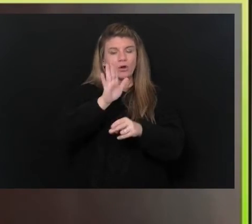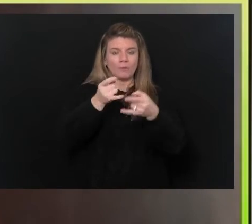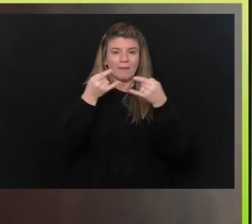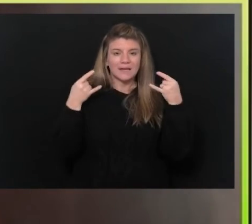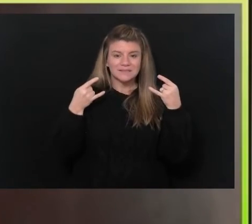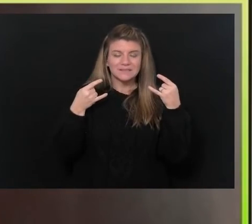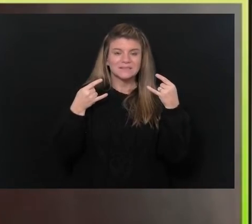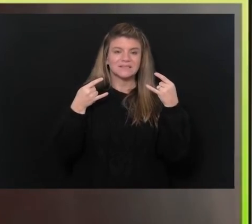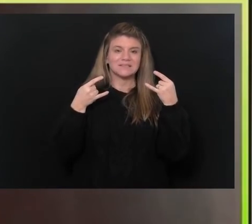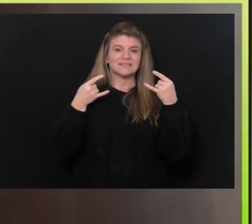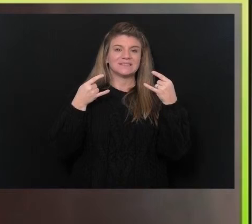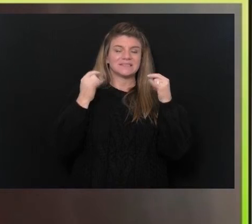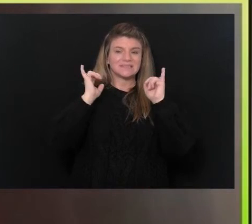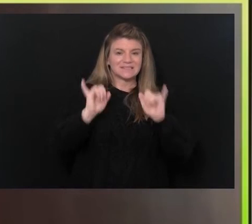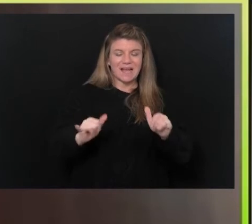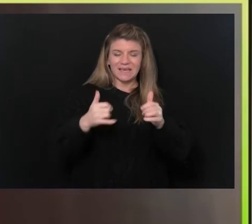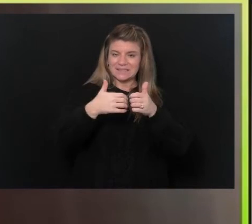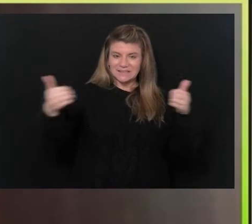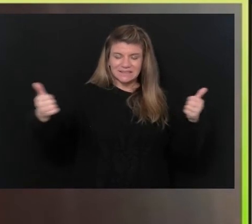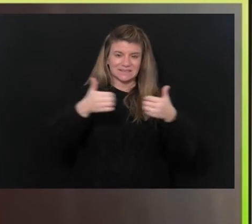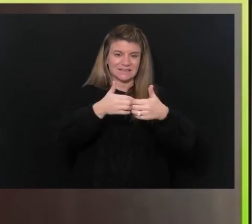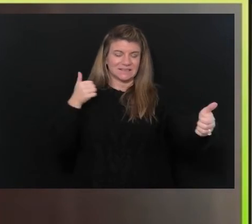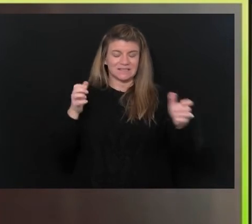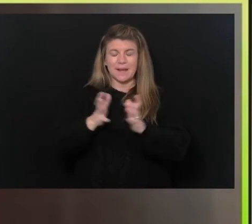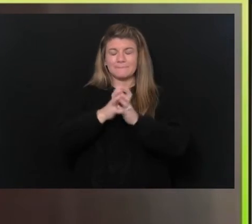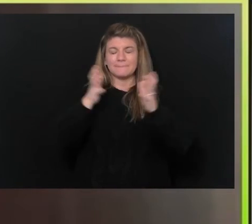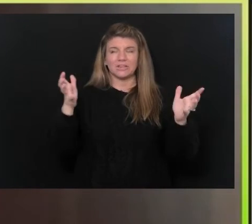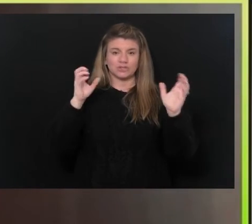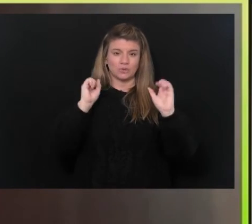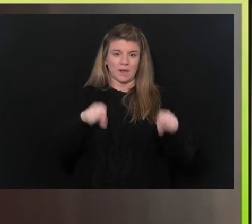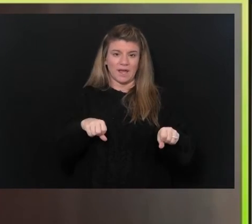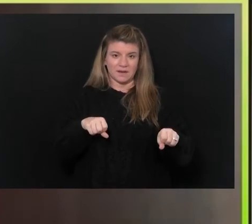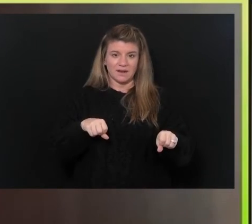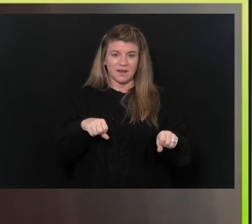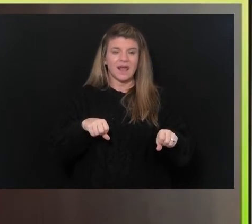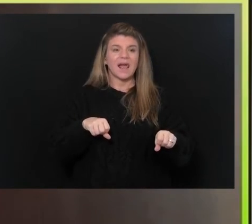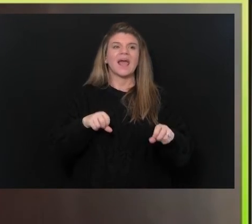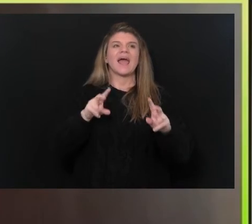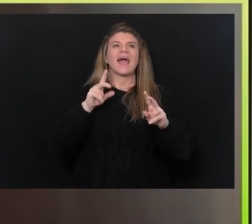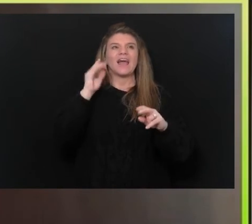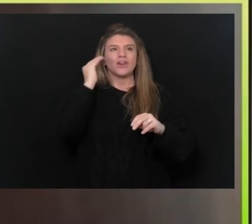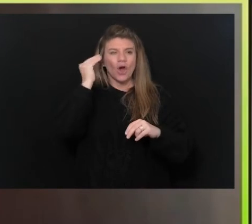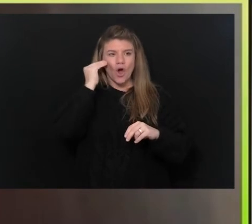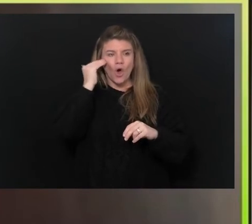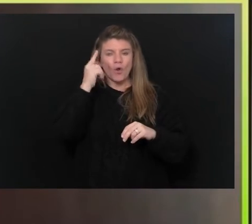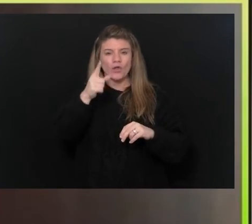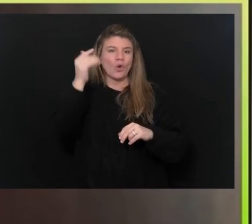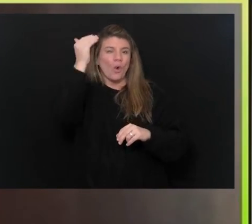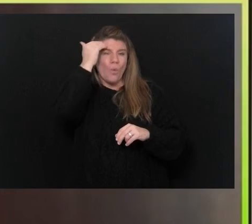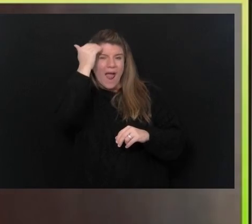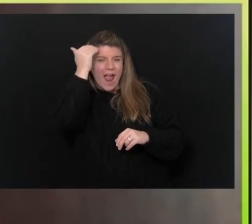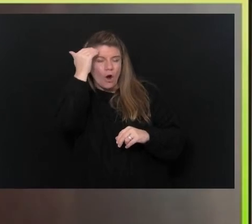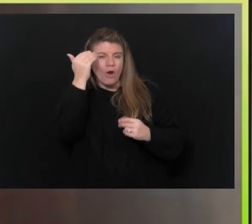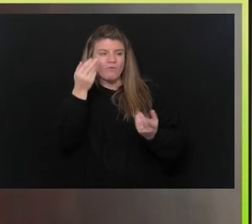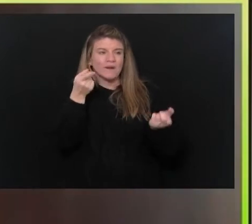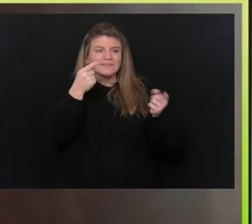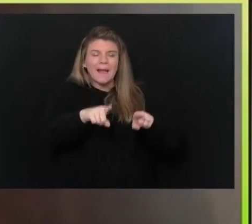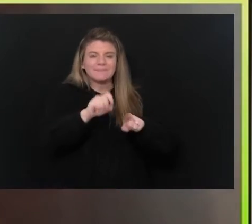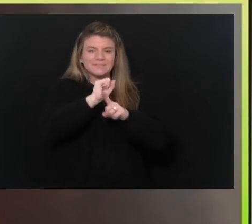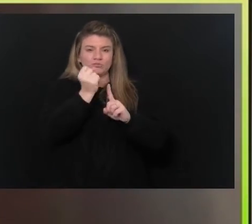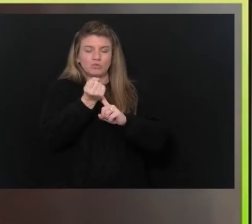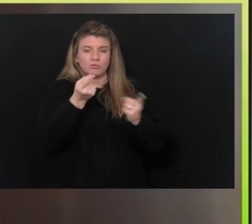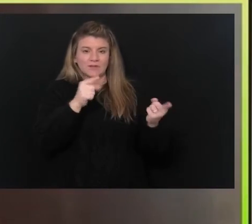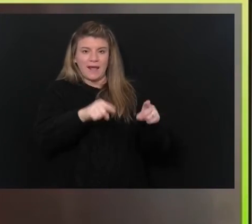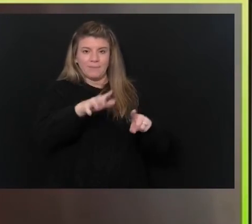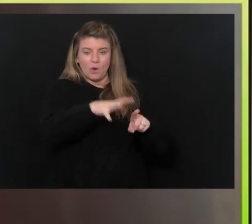mask, stay distance as much as you possibly can, and be very, very aware of the situations for right